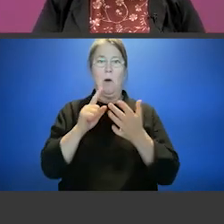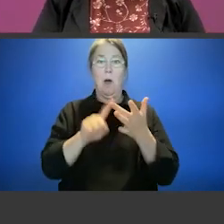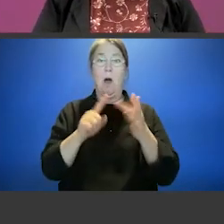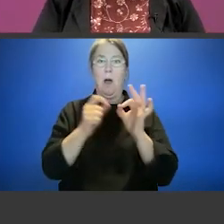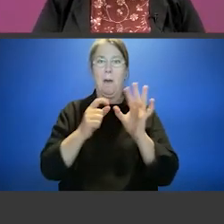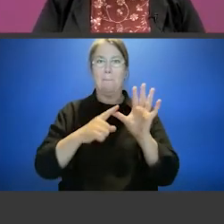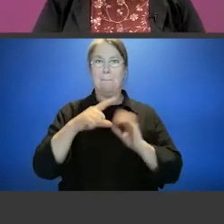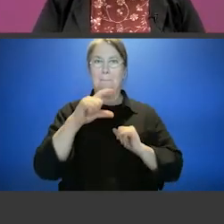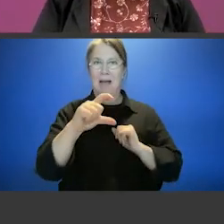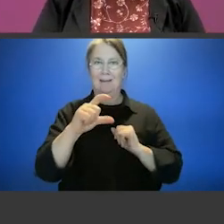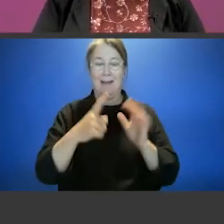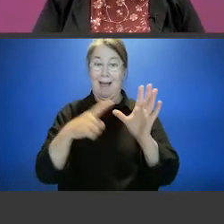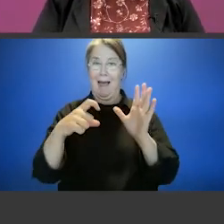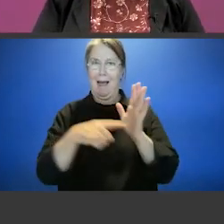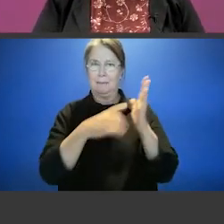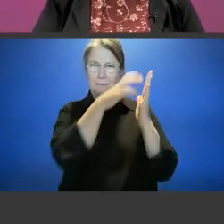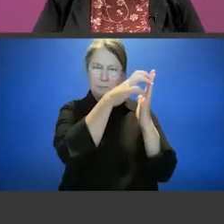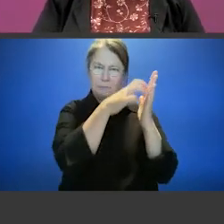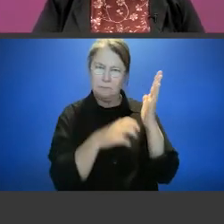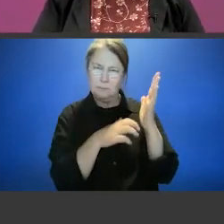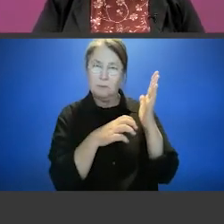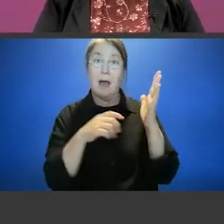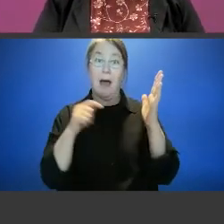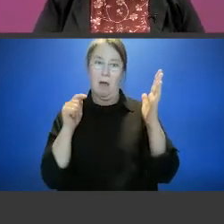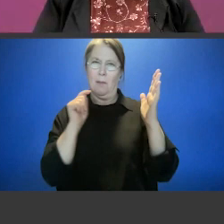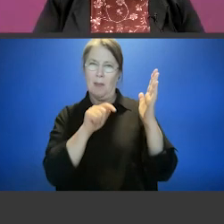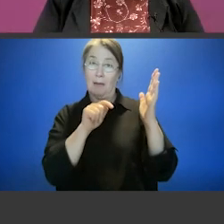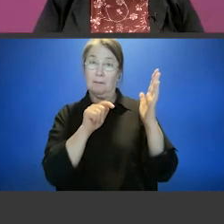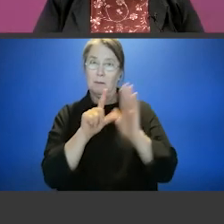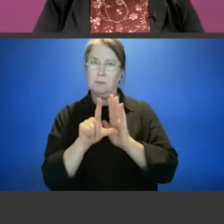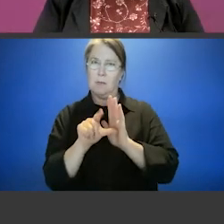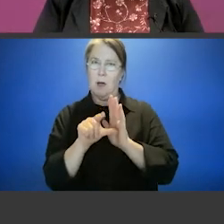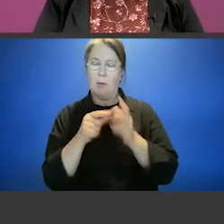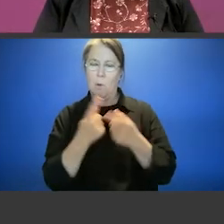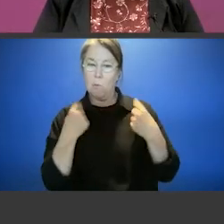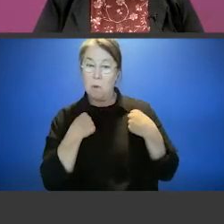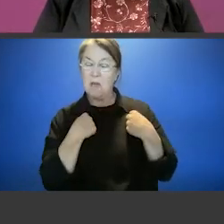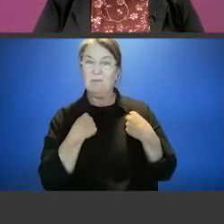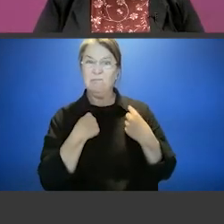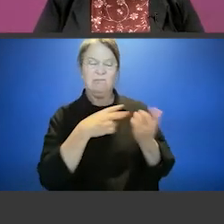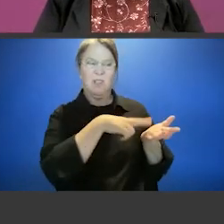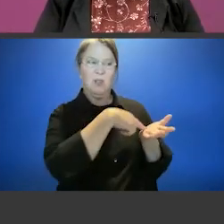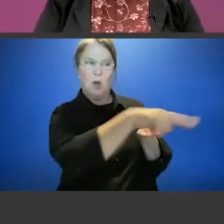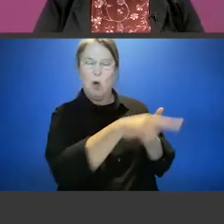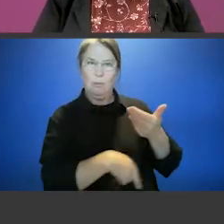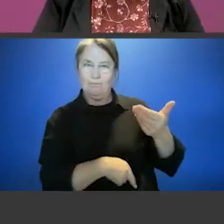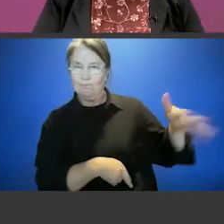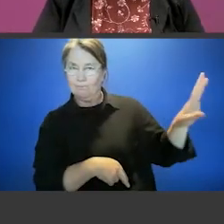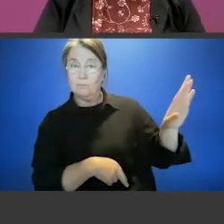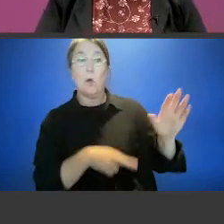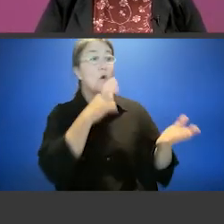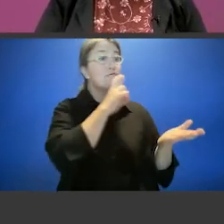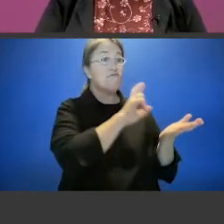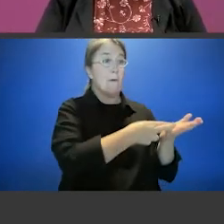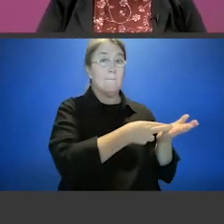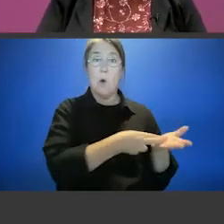is during this assessment that IBAC will decide whether to dismiss, refer, or investigate a complaint. Once